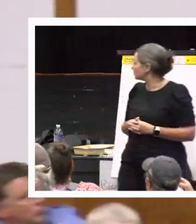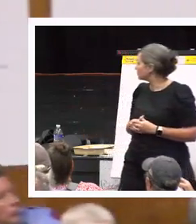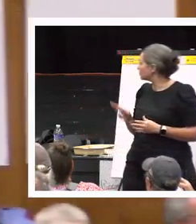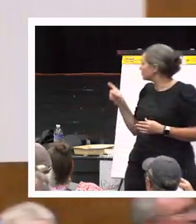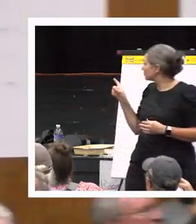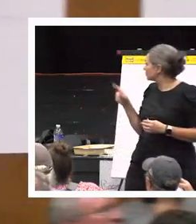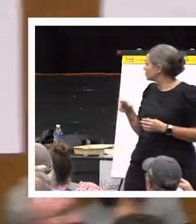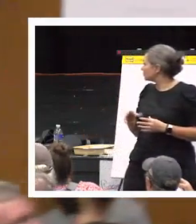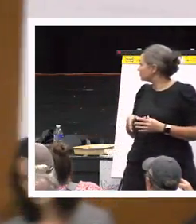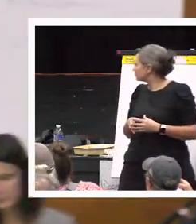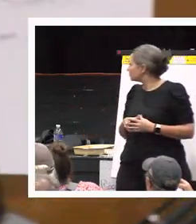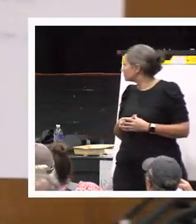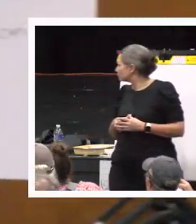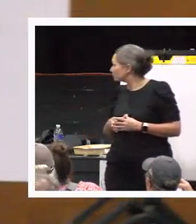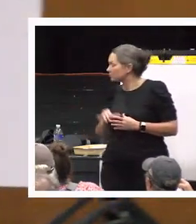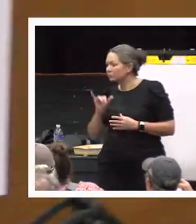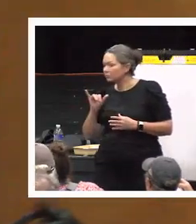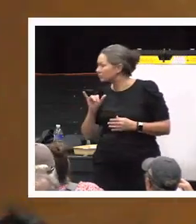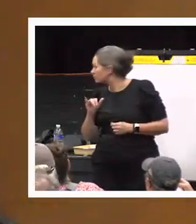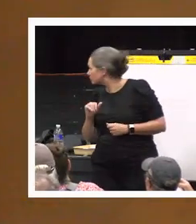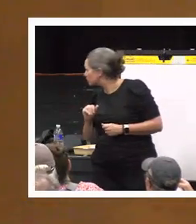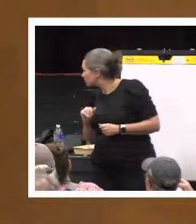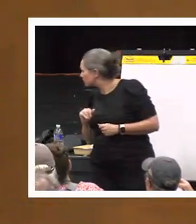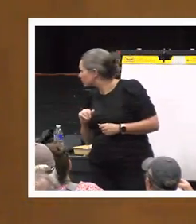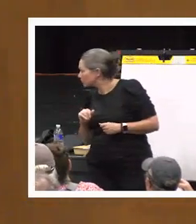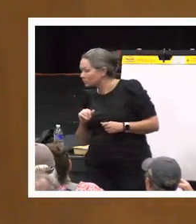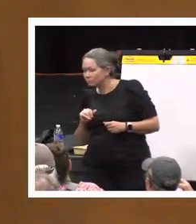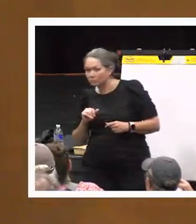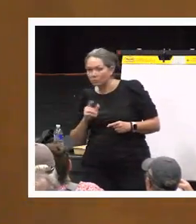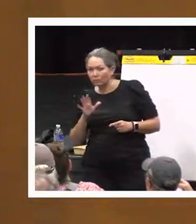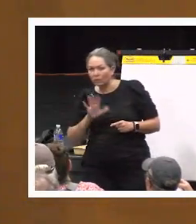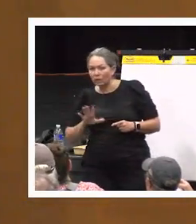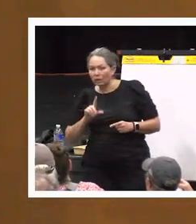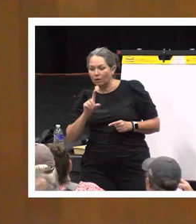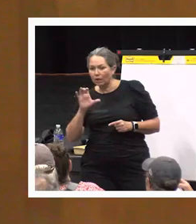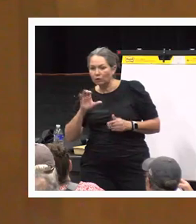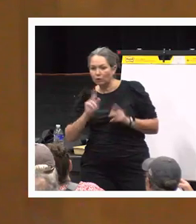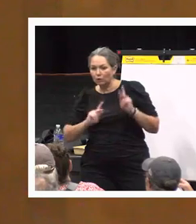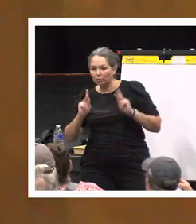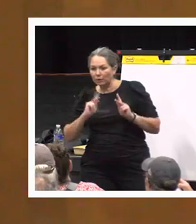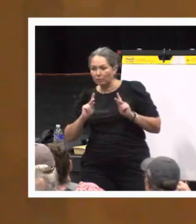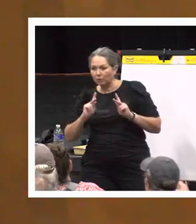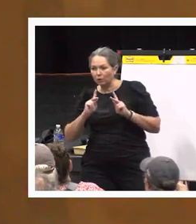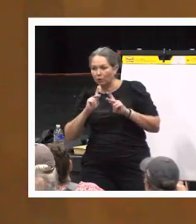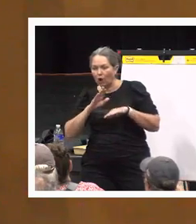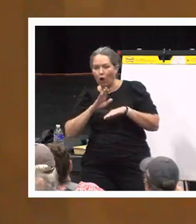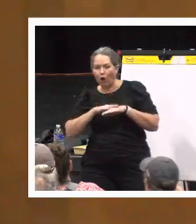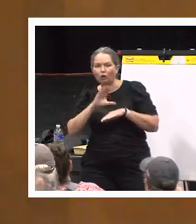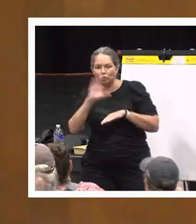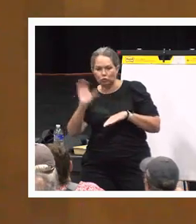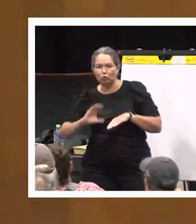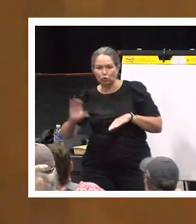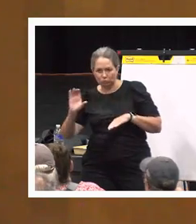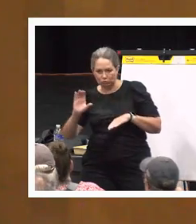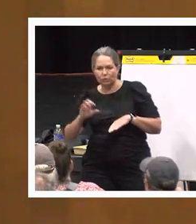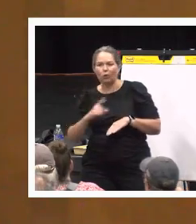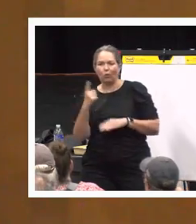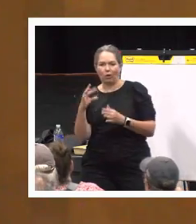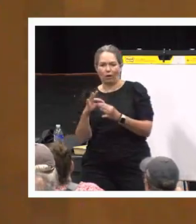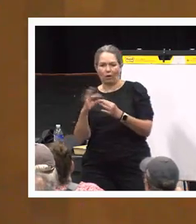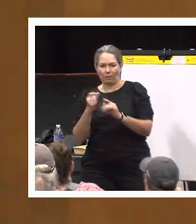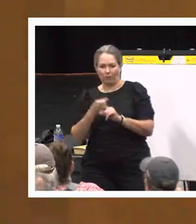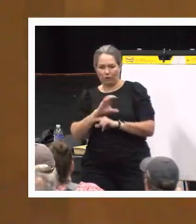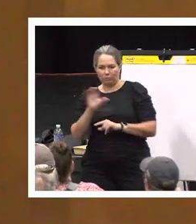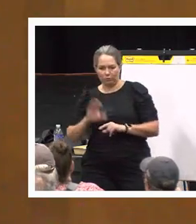Lauren. Yes, so Lauren Hurl, and there have been around 100 people consistently online also. One comment